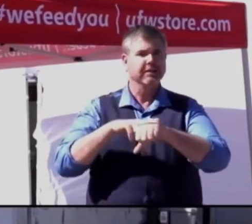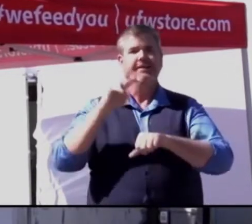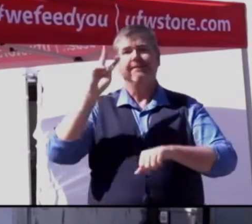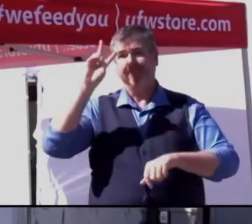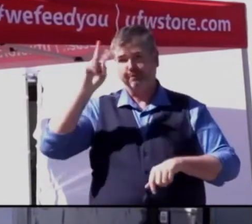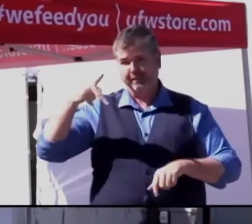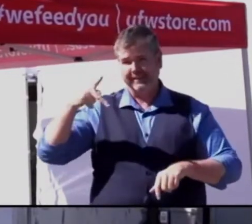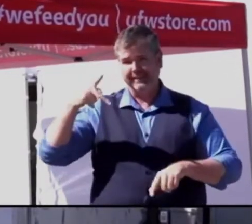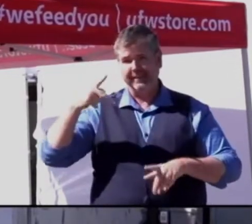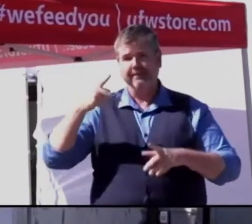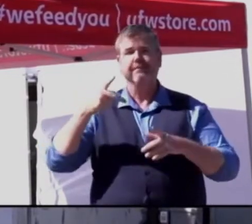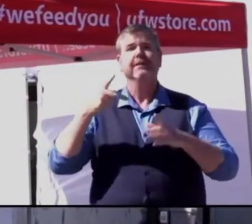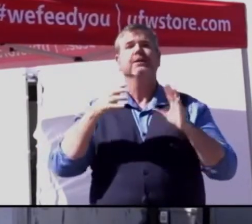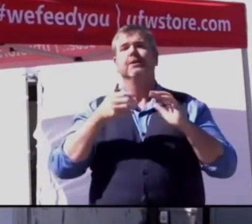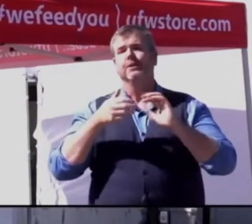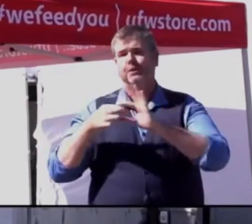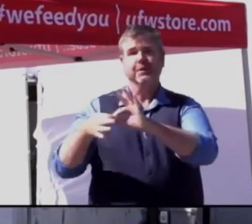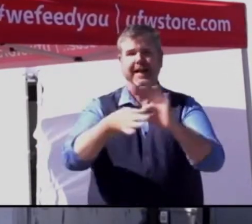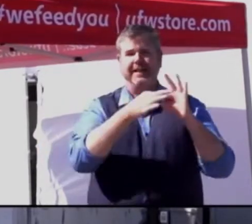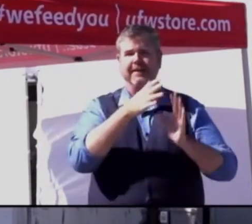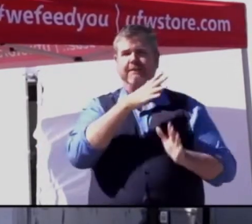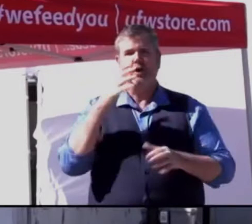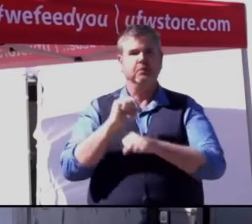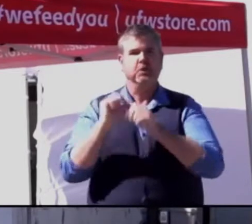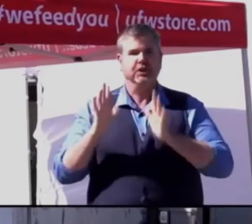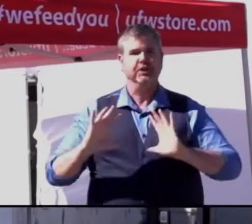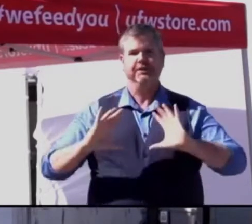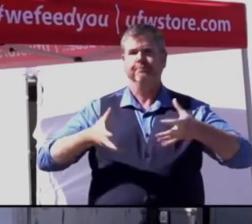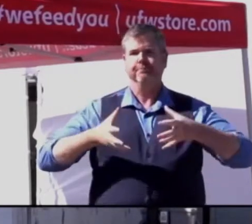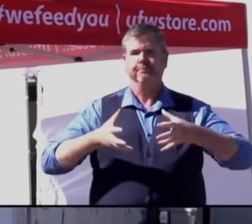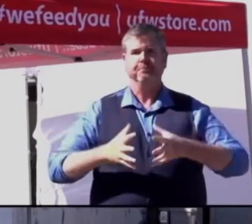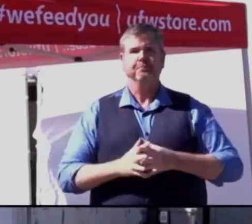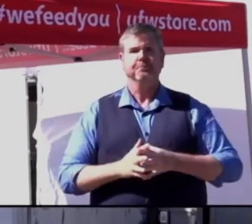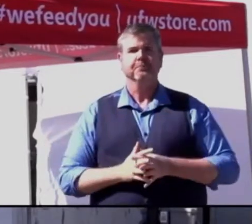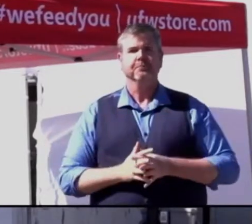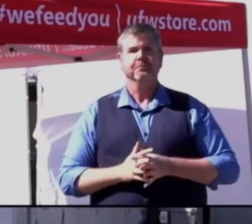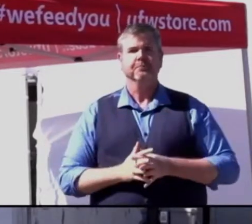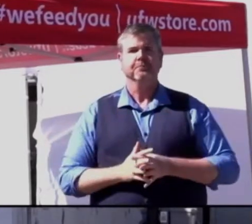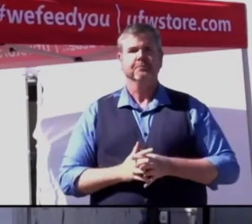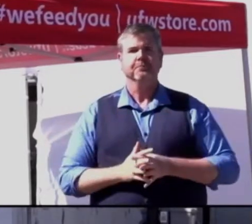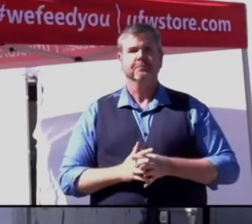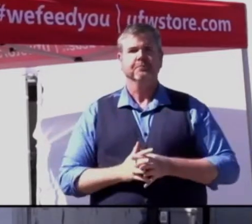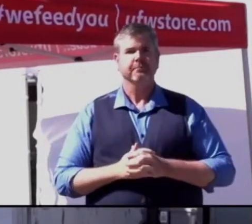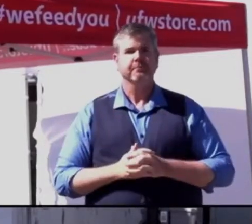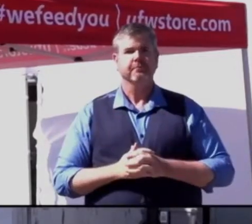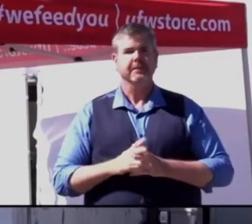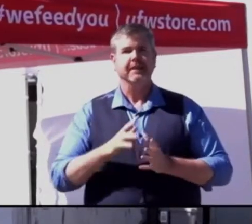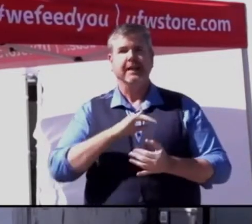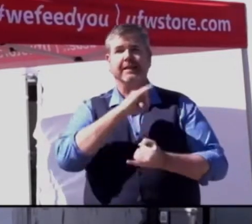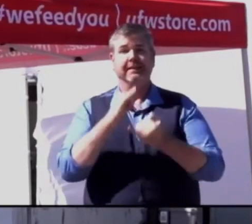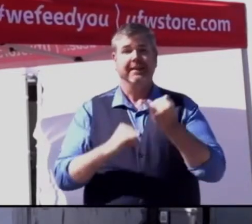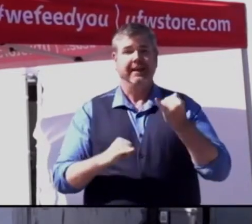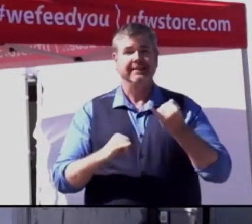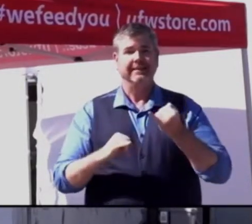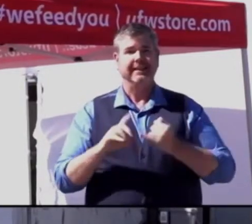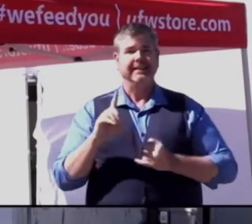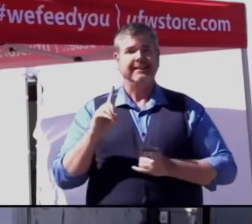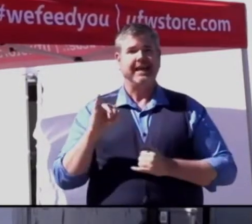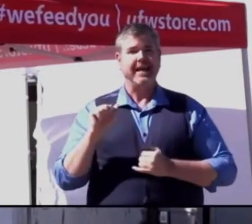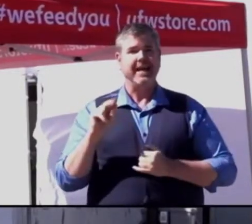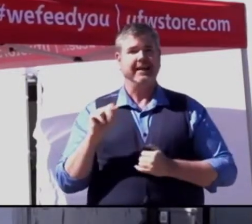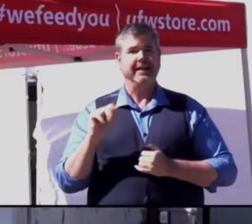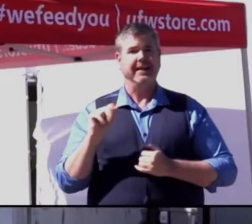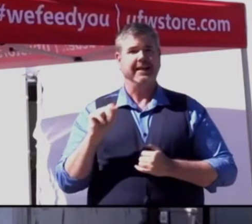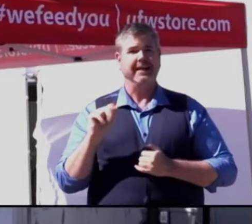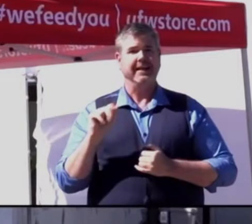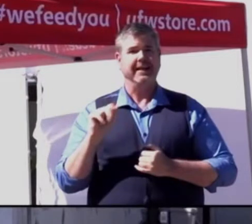have Diana Telsford Torres, Executive Director of UFW Foundation, and Sarhib